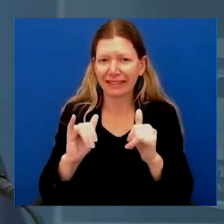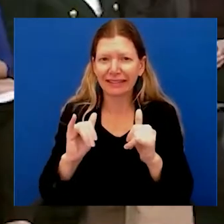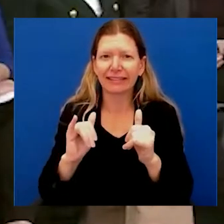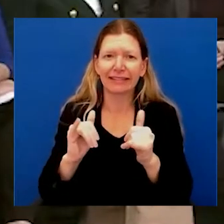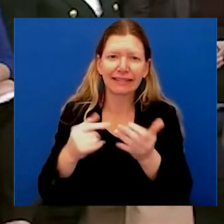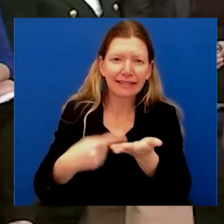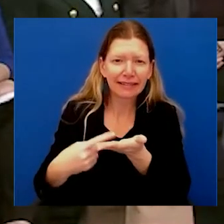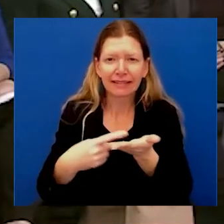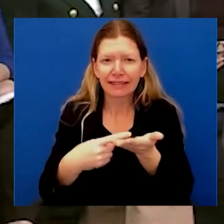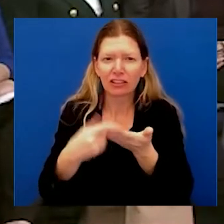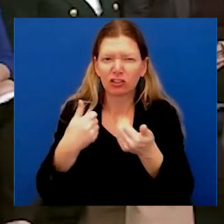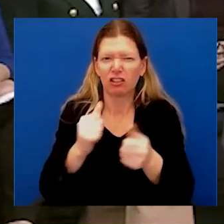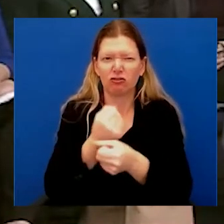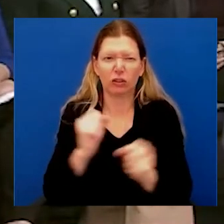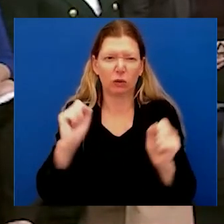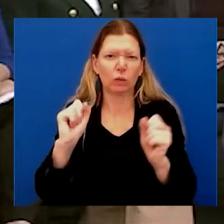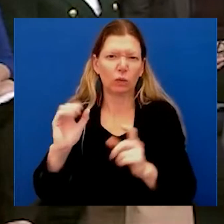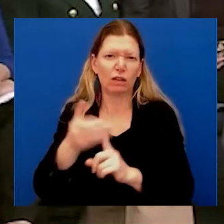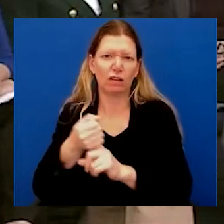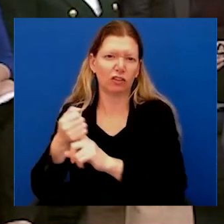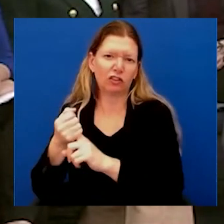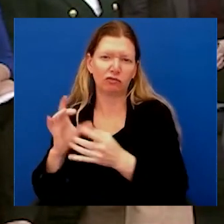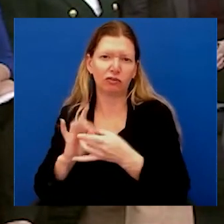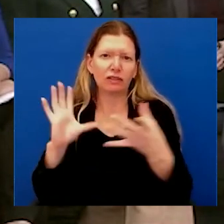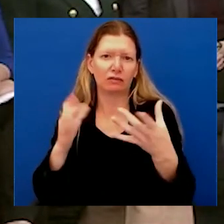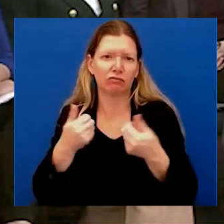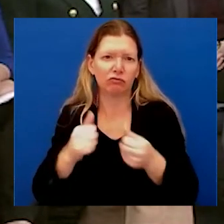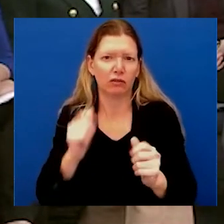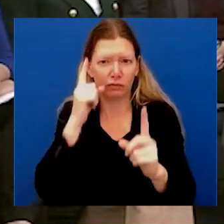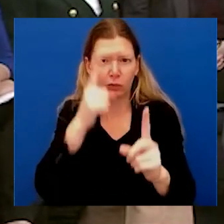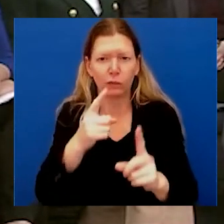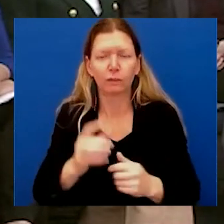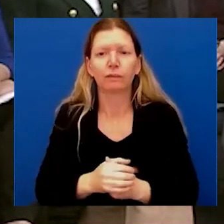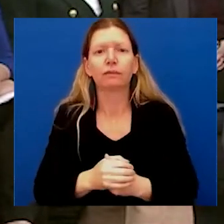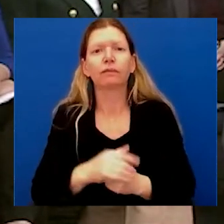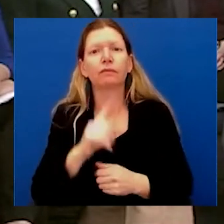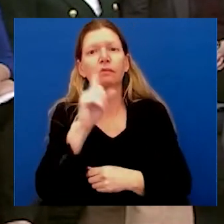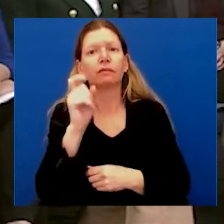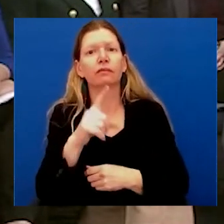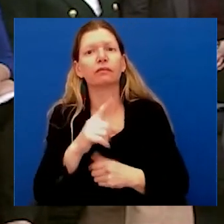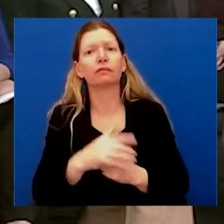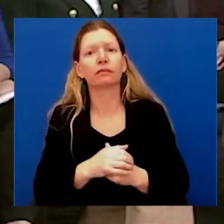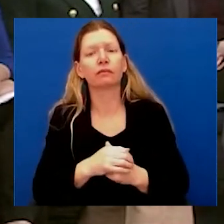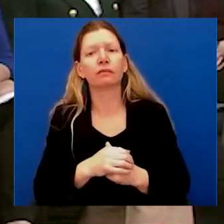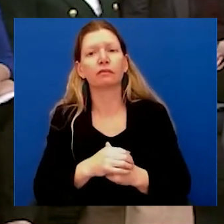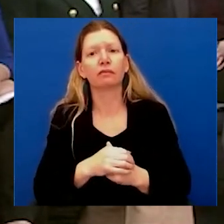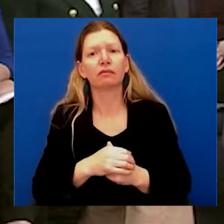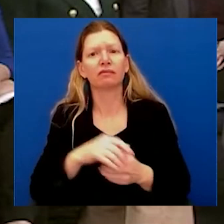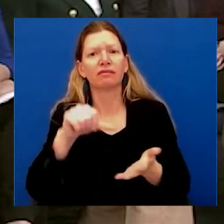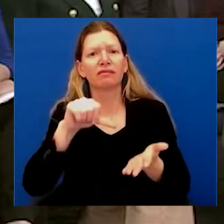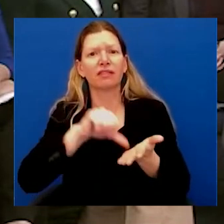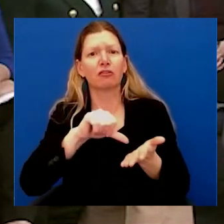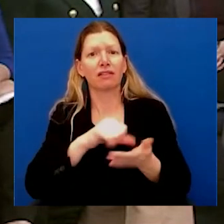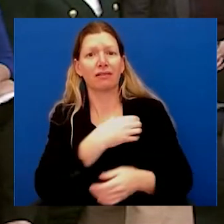Admiral, I want to make sure I get this right. Iran's ambassador to the UN warned today that Iran, quote, would decisively respond to any attack